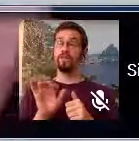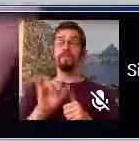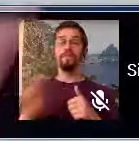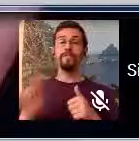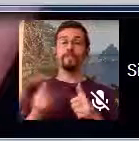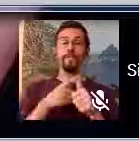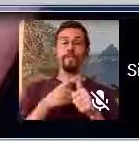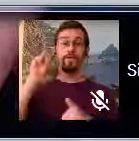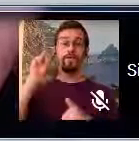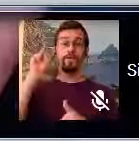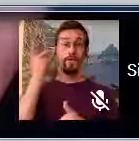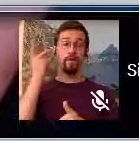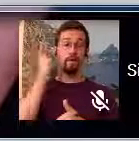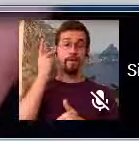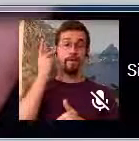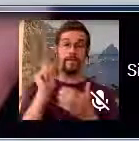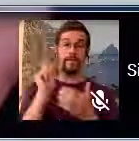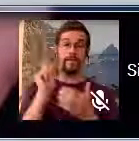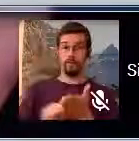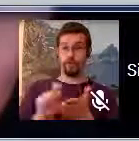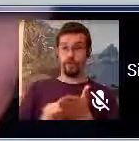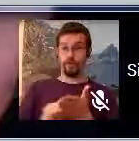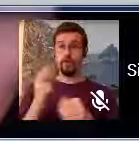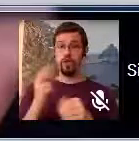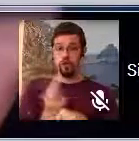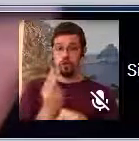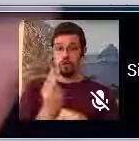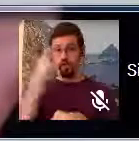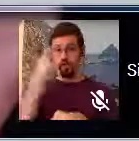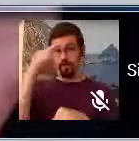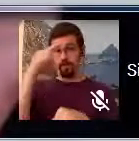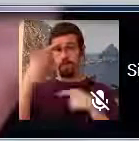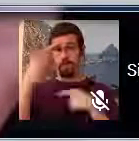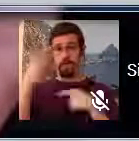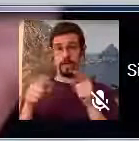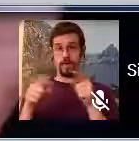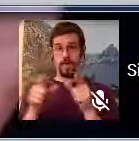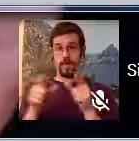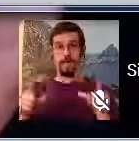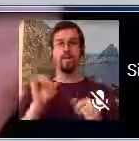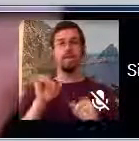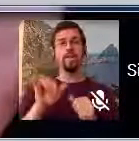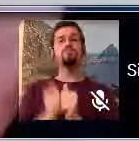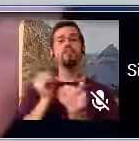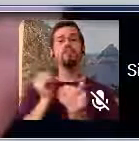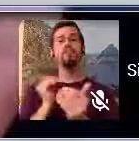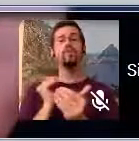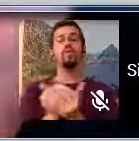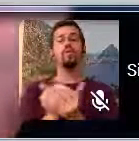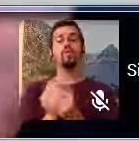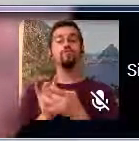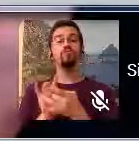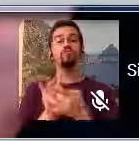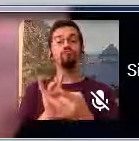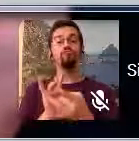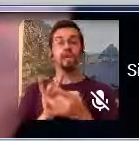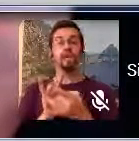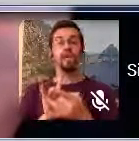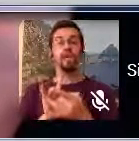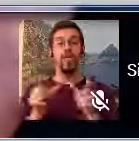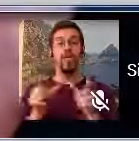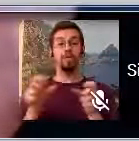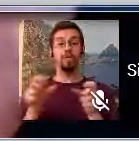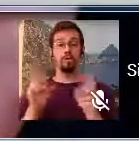script used for sign languages. It closely reflects a linguistic analysis of sign